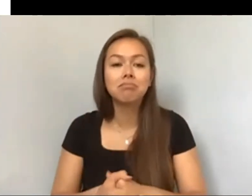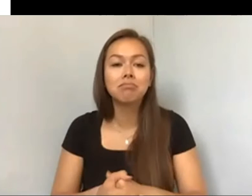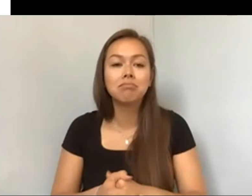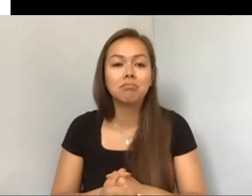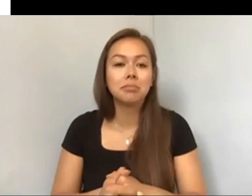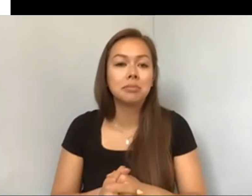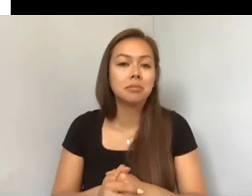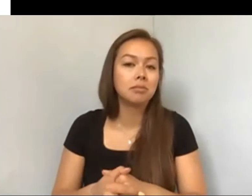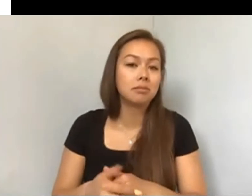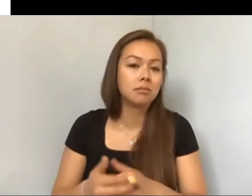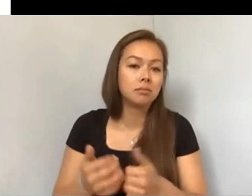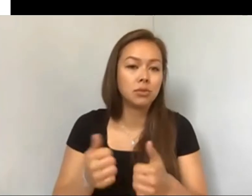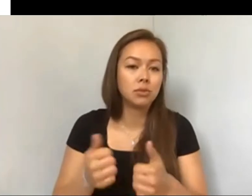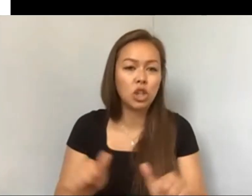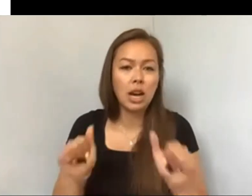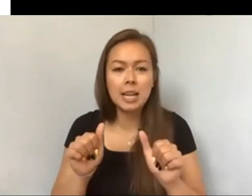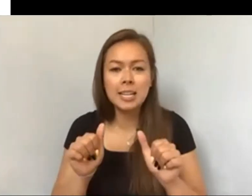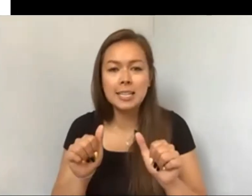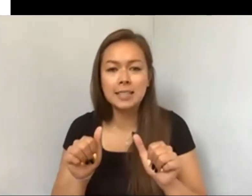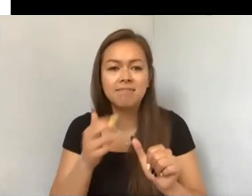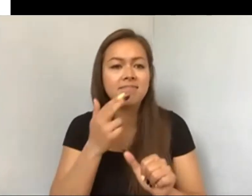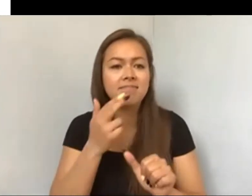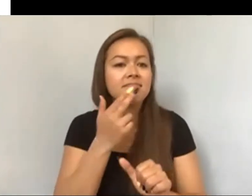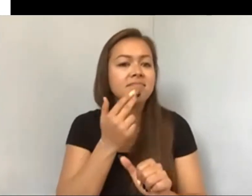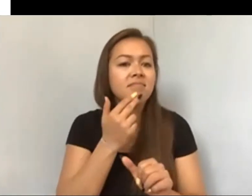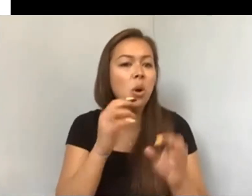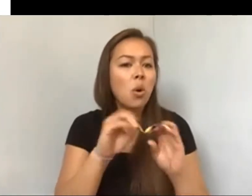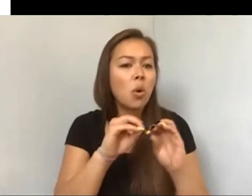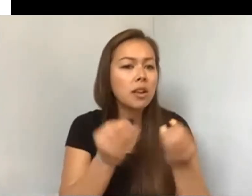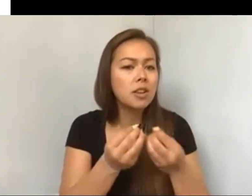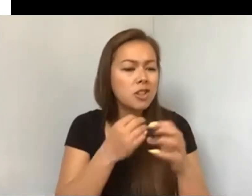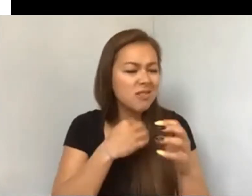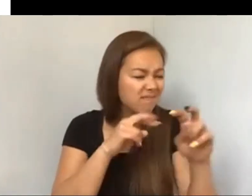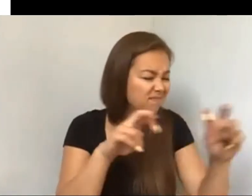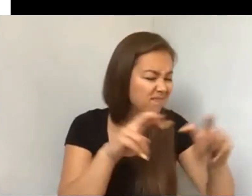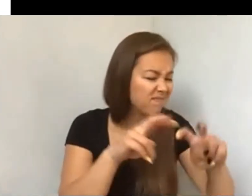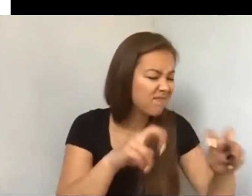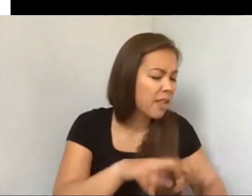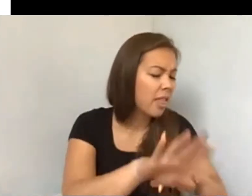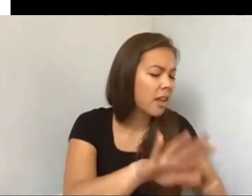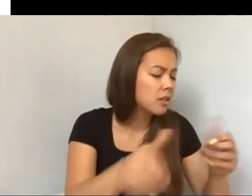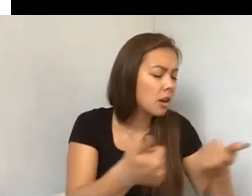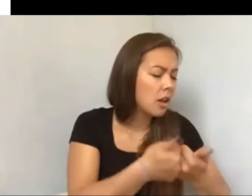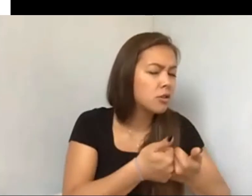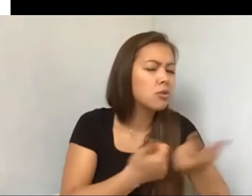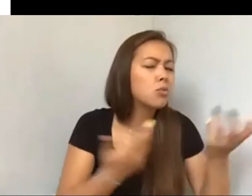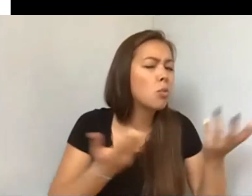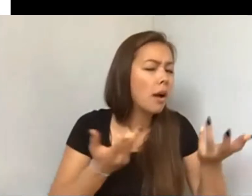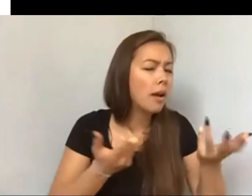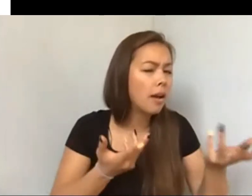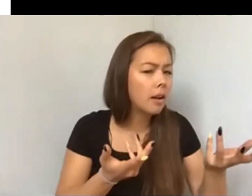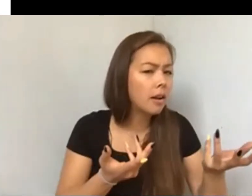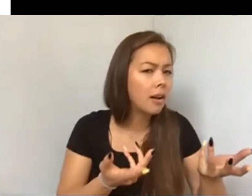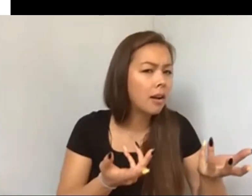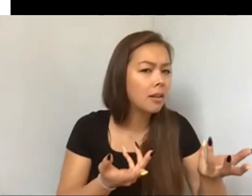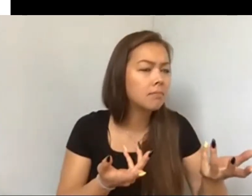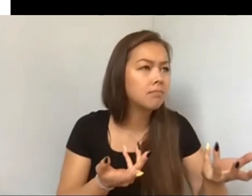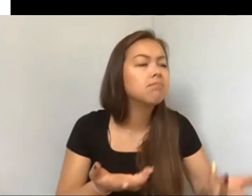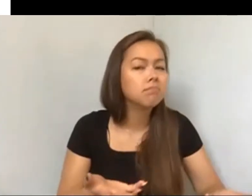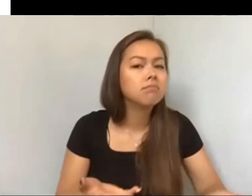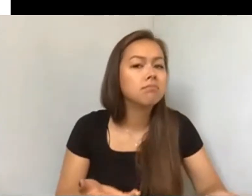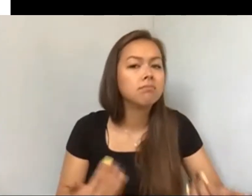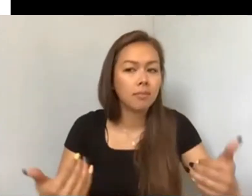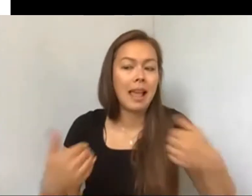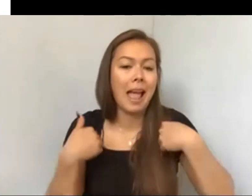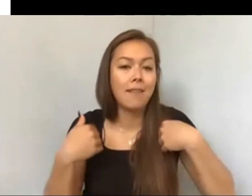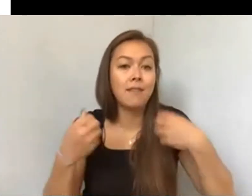other organizations are having, smaller organizations, and sort of realizing that there's a lot of things that we should be doing and we should be